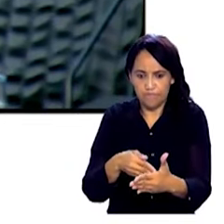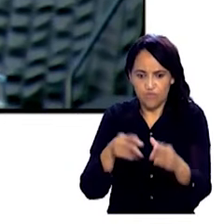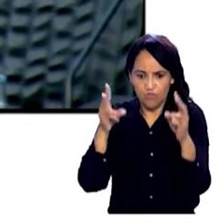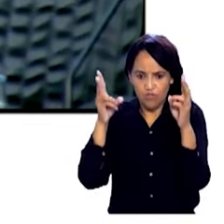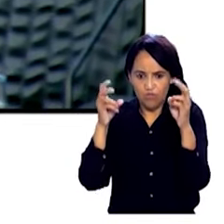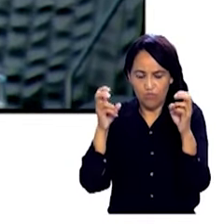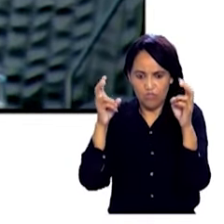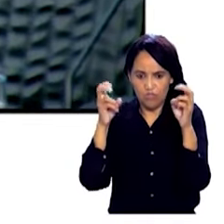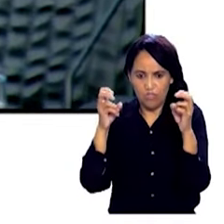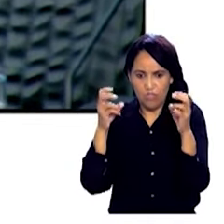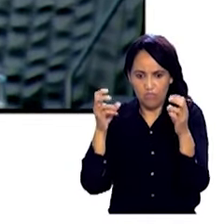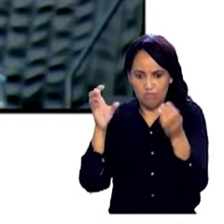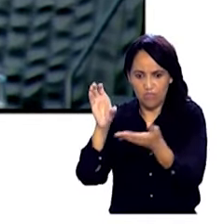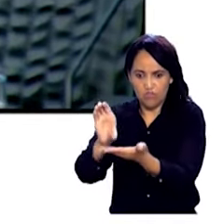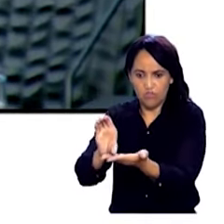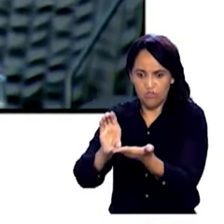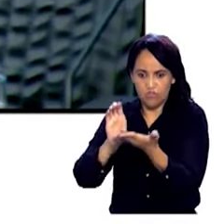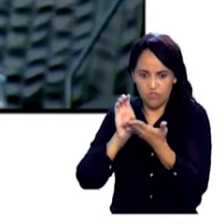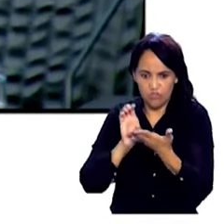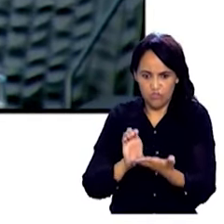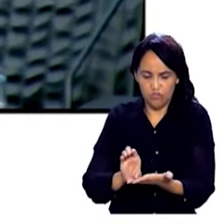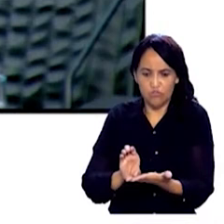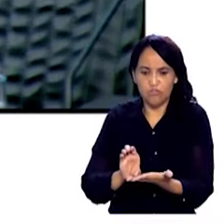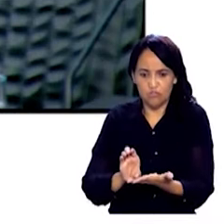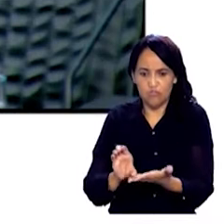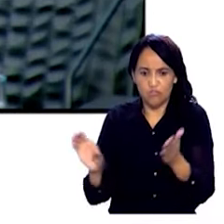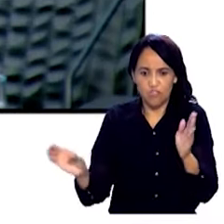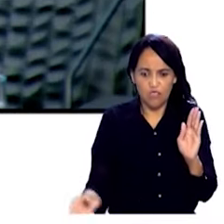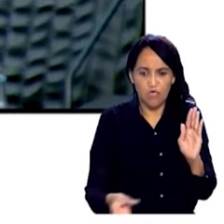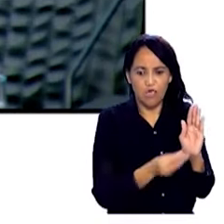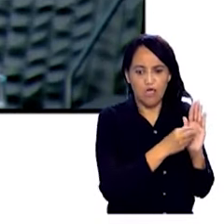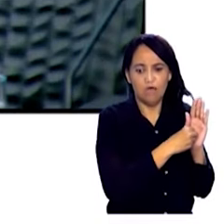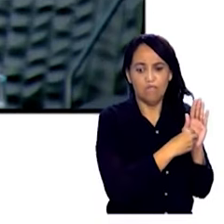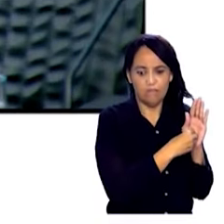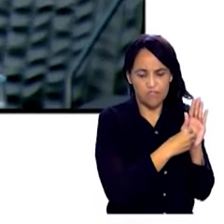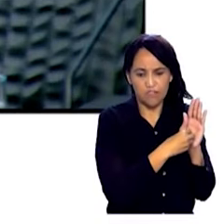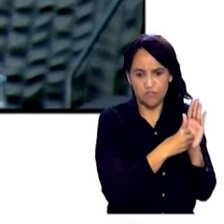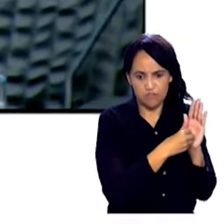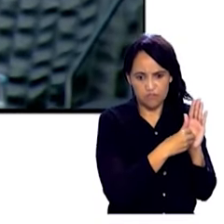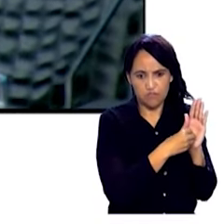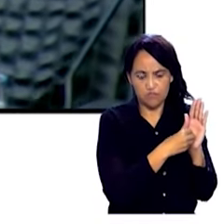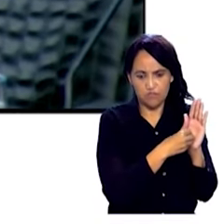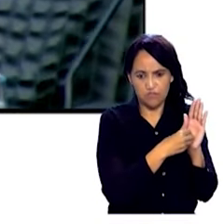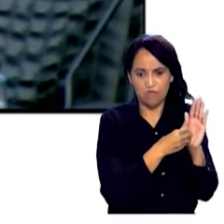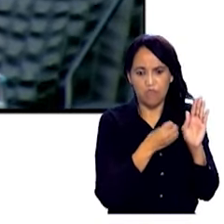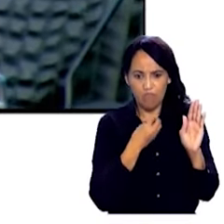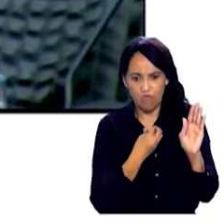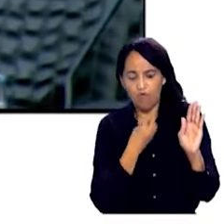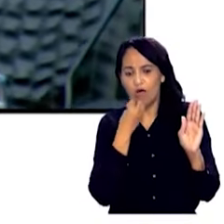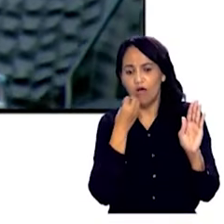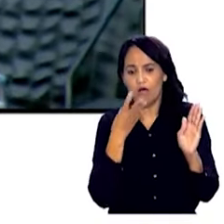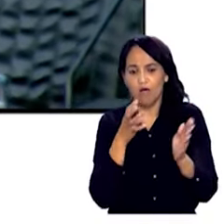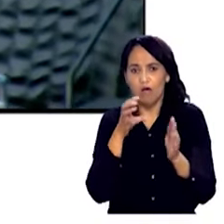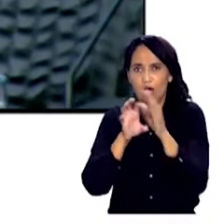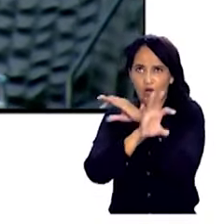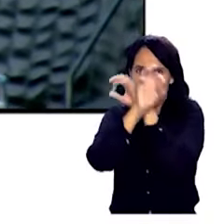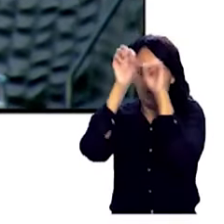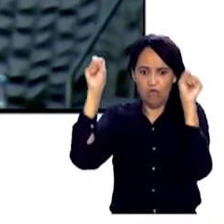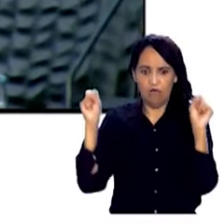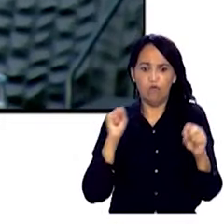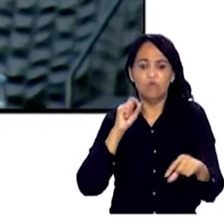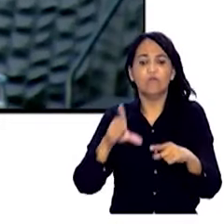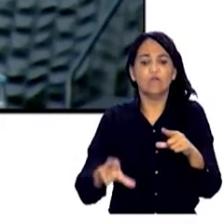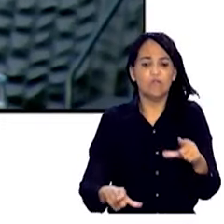is a limitation seen as beneficial to the Court institutional role the United States is a federal System with quasi